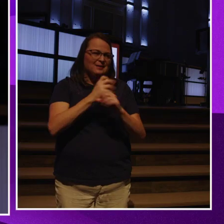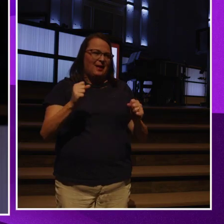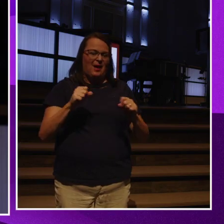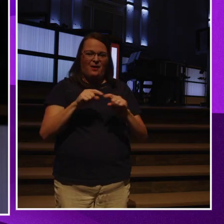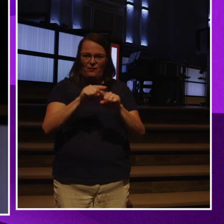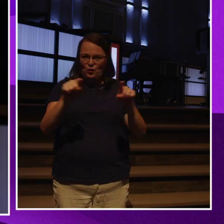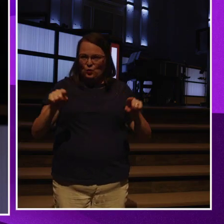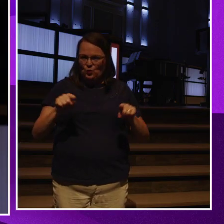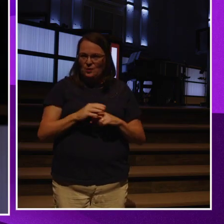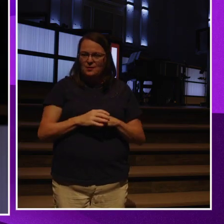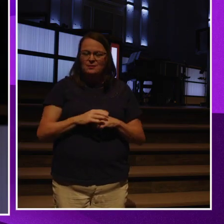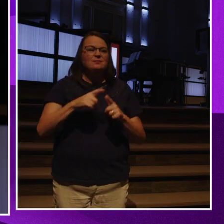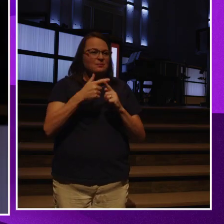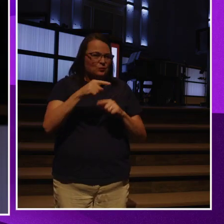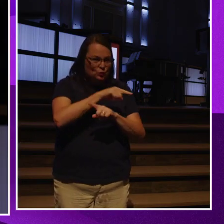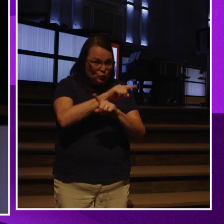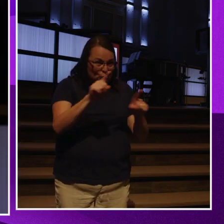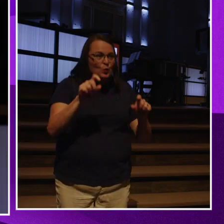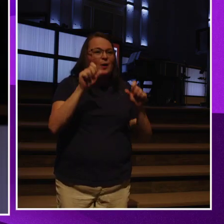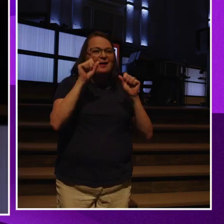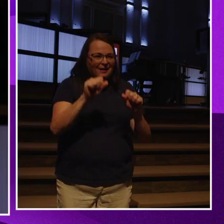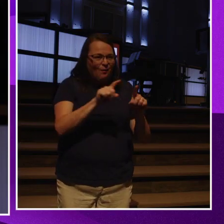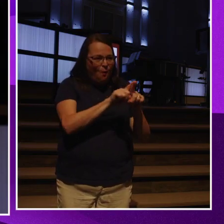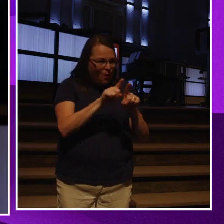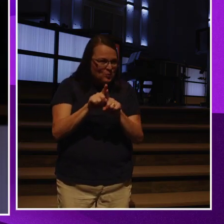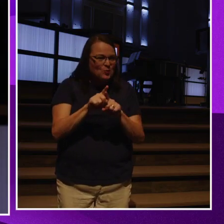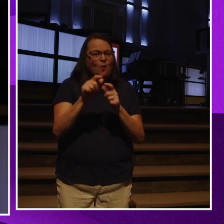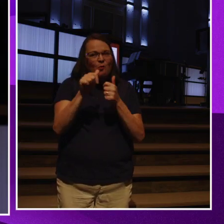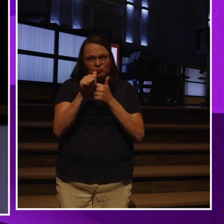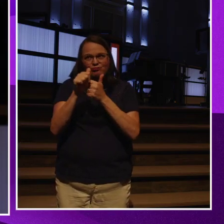And you too can walk in obedience.